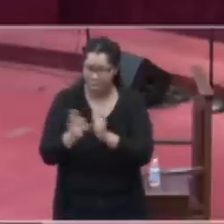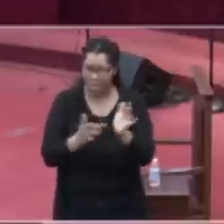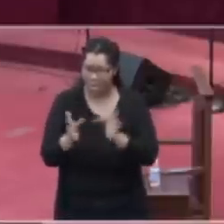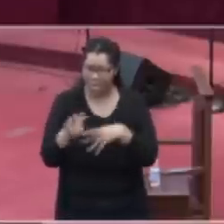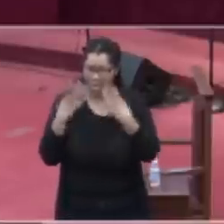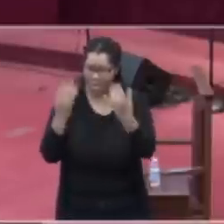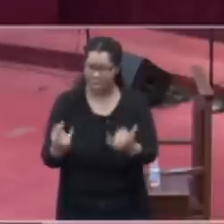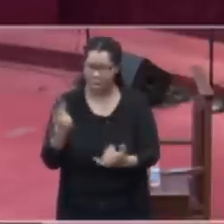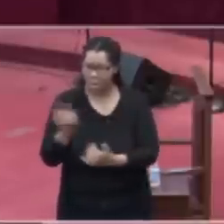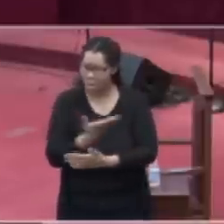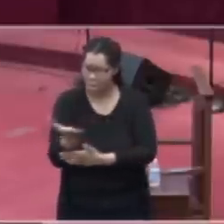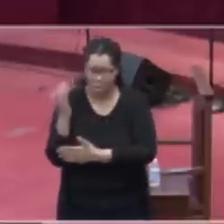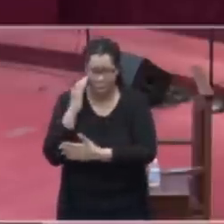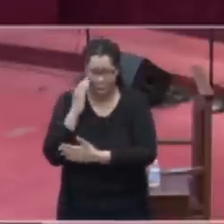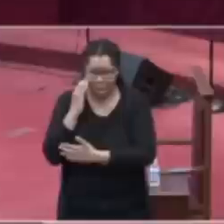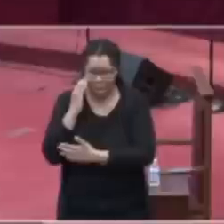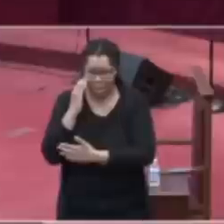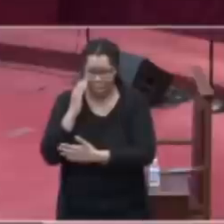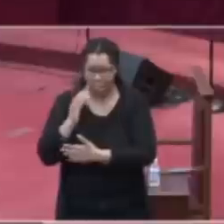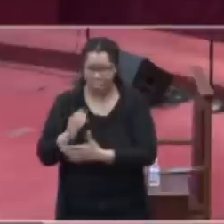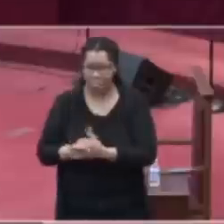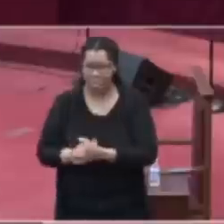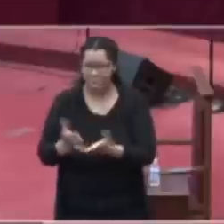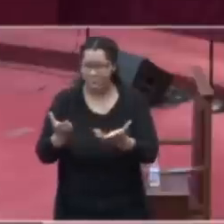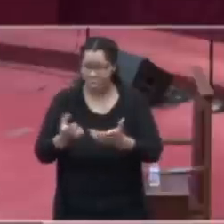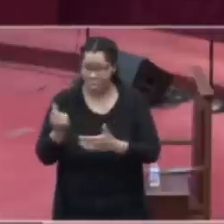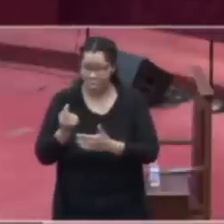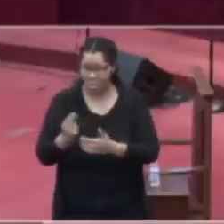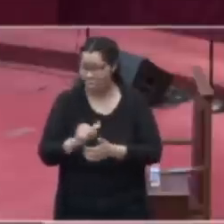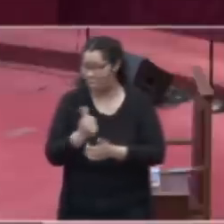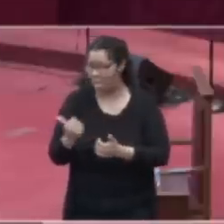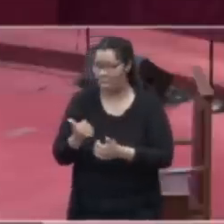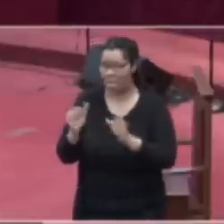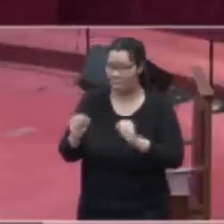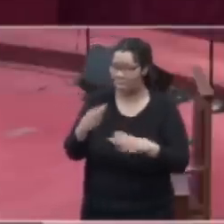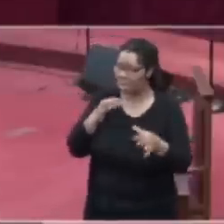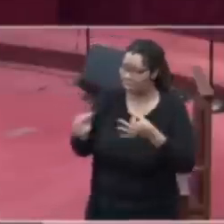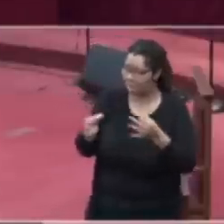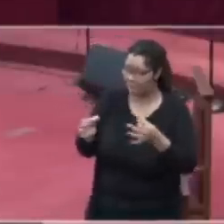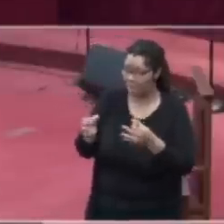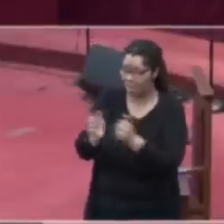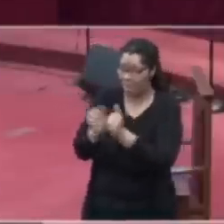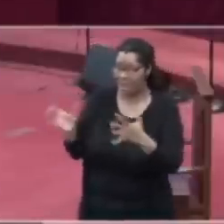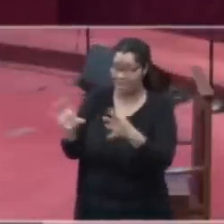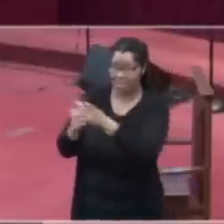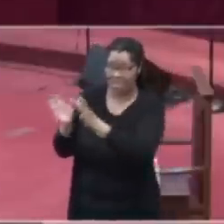this current space. I wish I could pass the mic, because every one of us could say, if I hadn't met him,